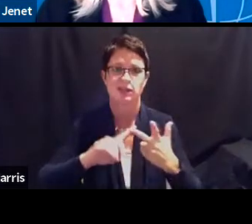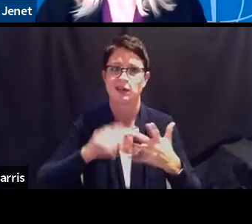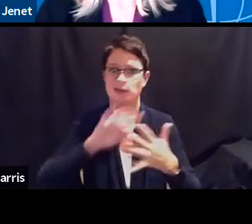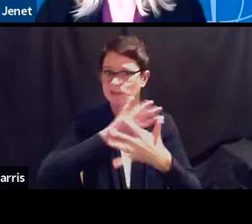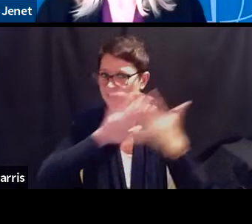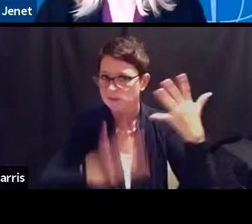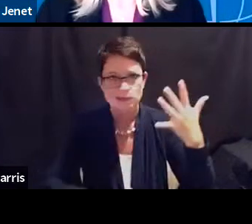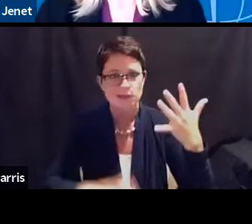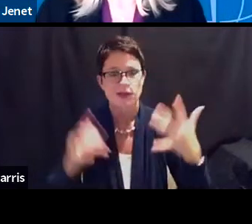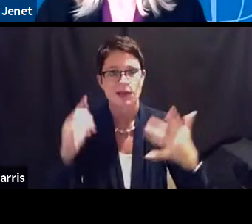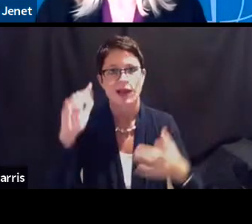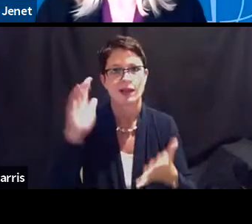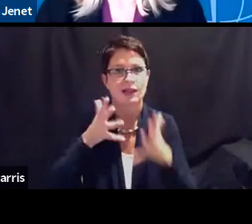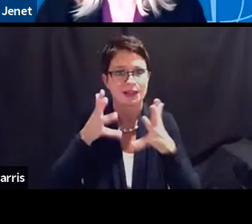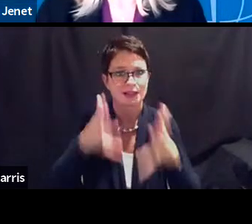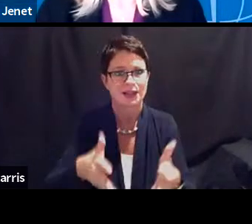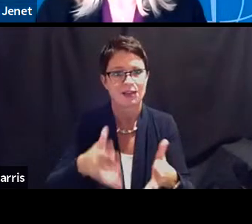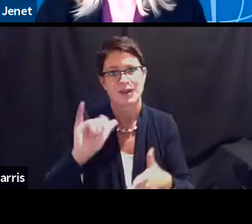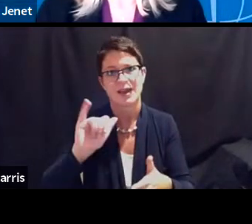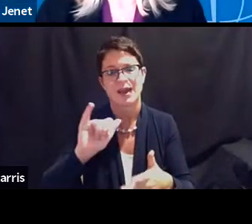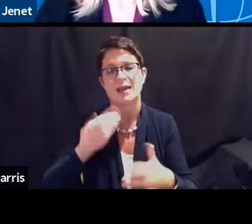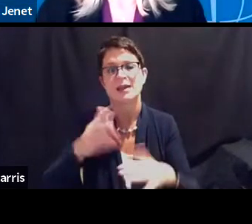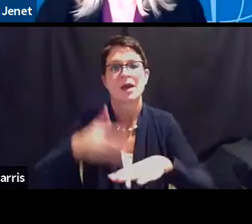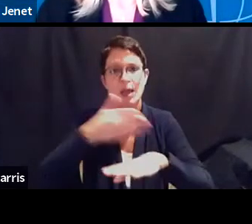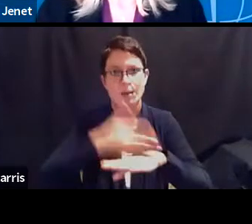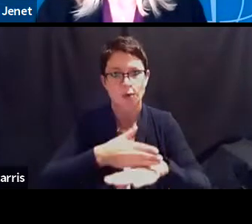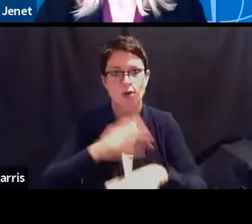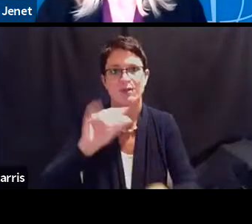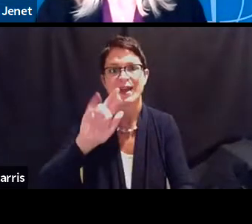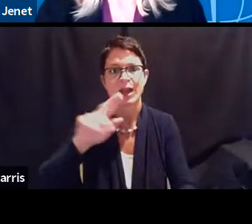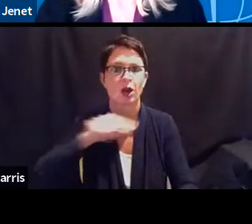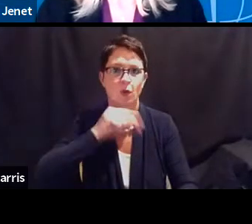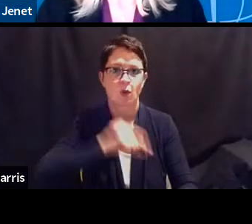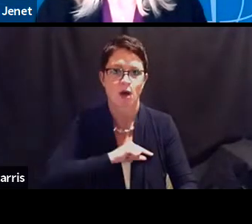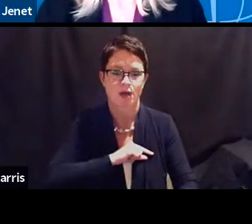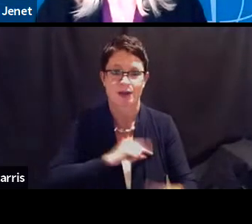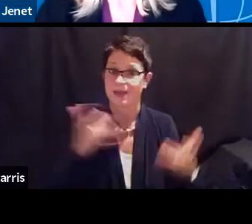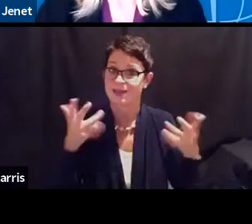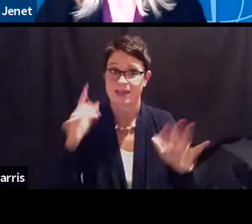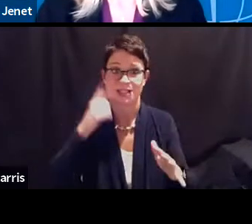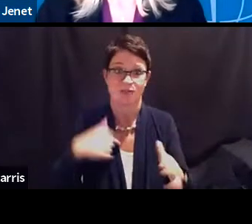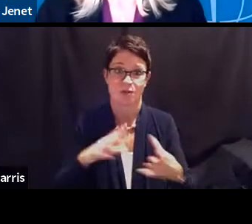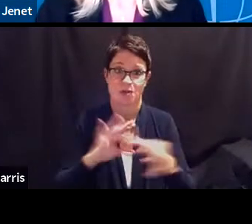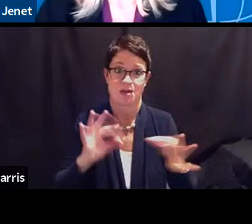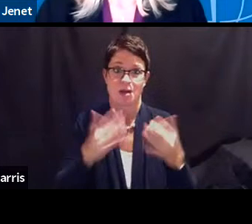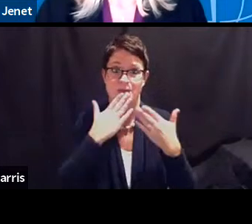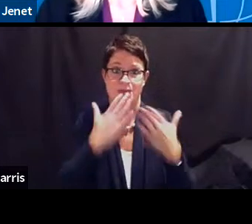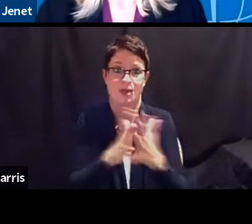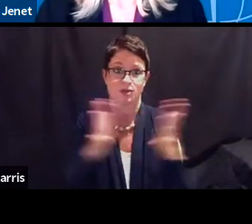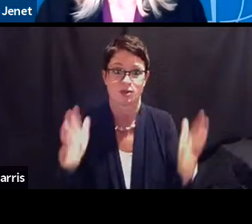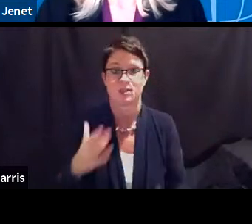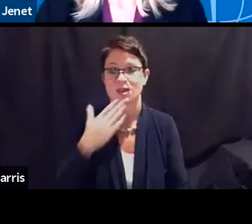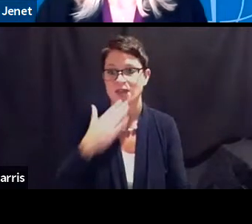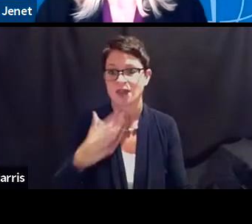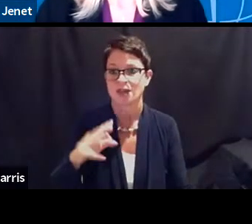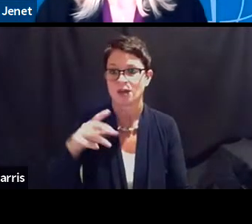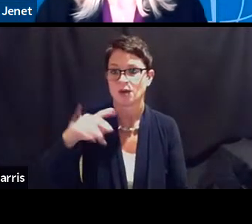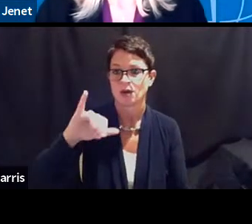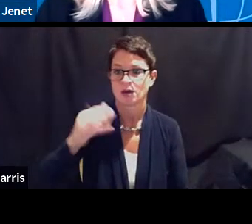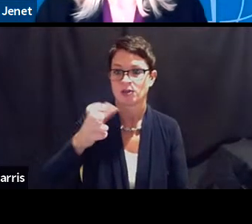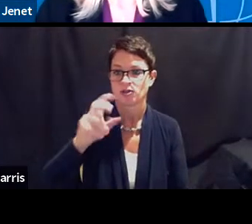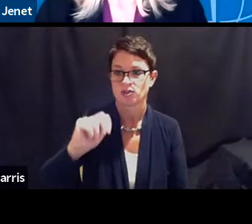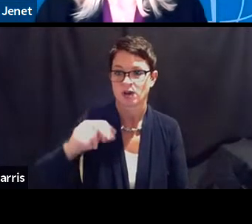hopefully alleviate a little bit of the air quality. That is my comment. Thank you for listening. Thank you, Thomas. We have John Passanini.